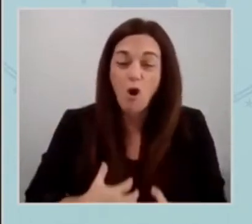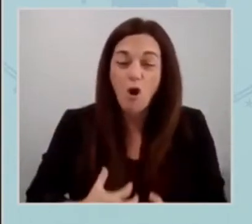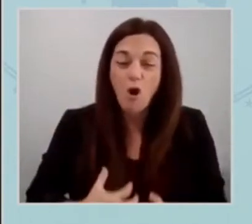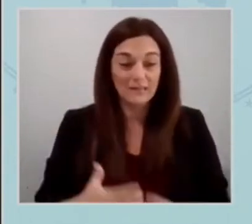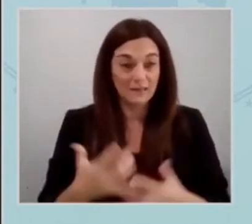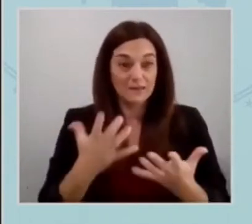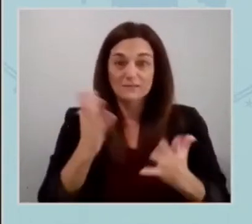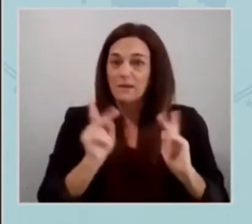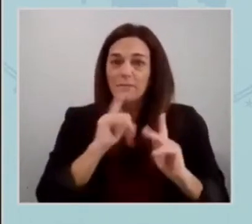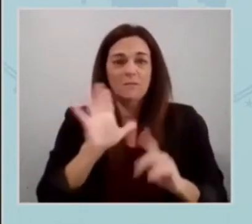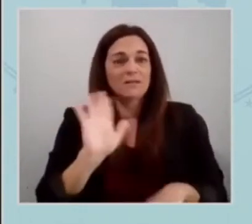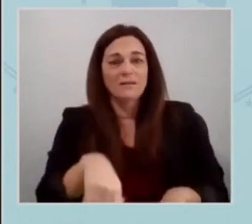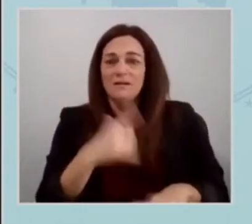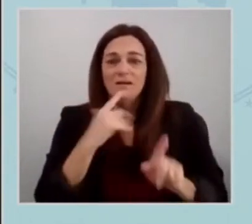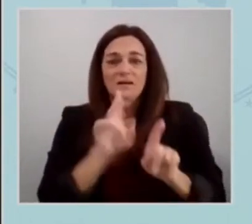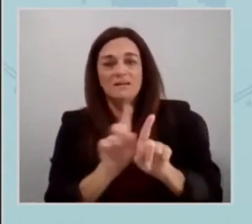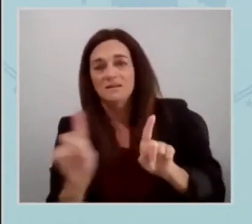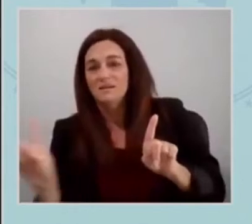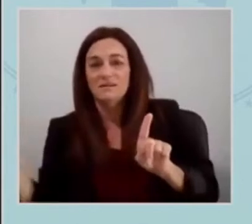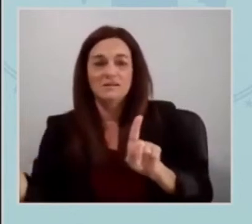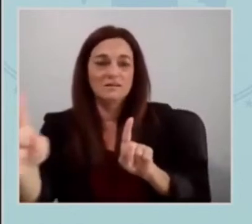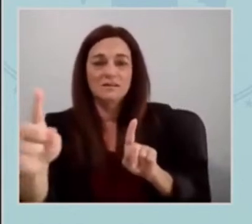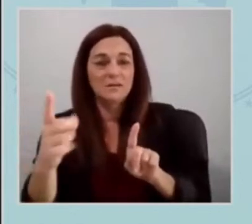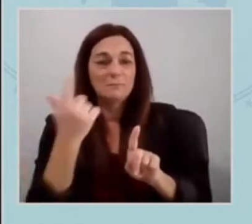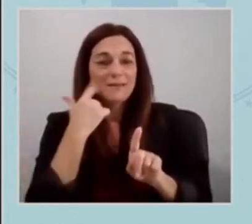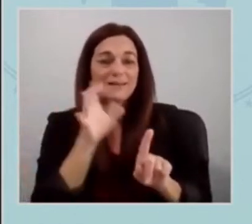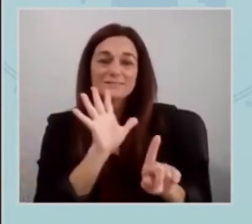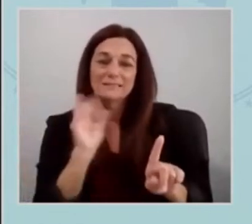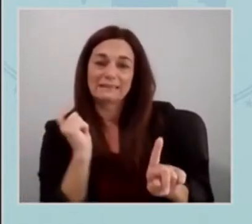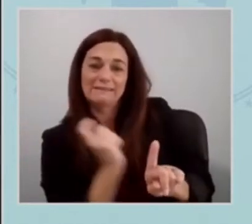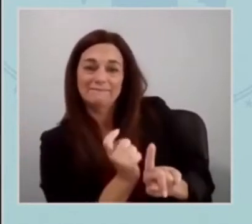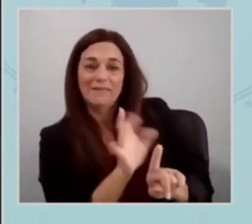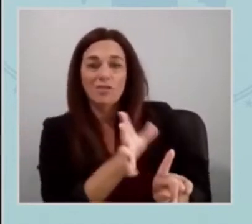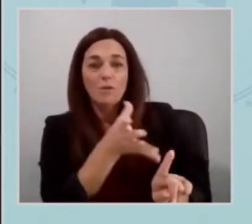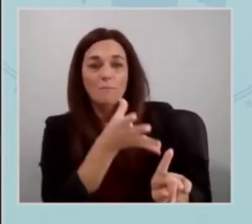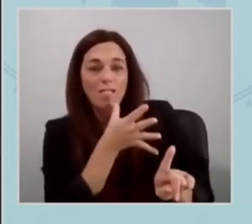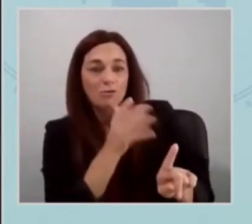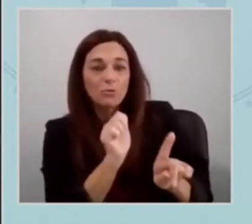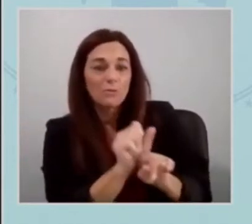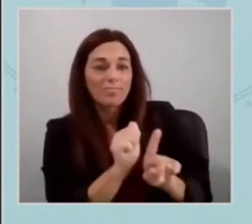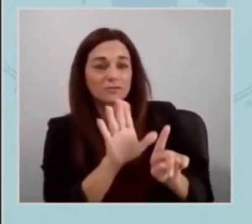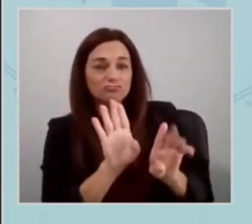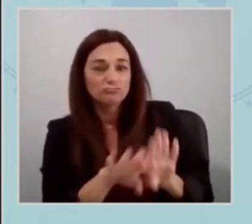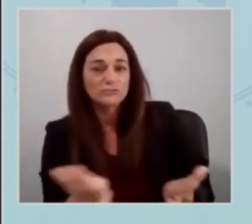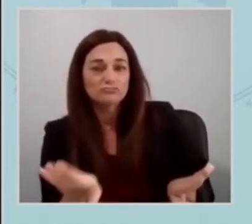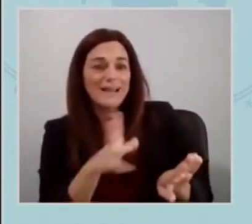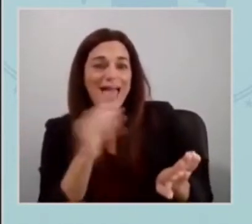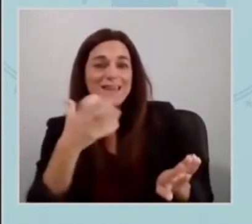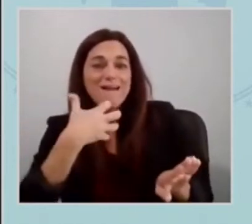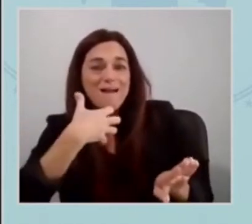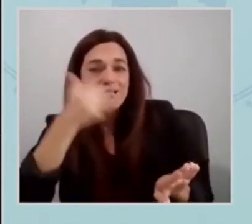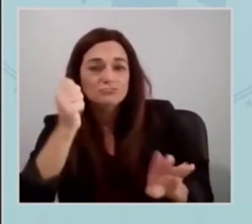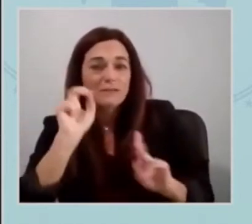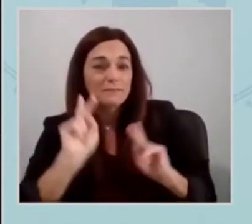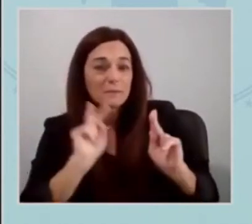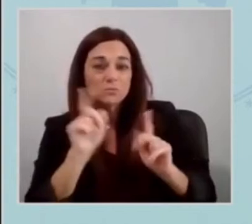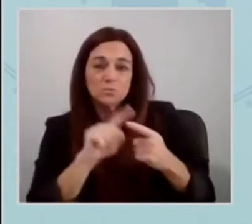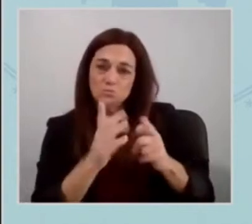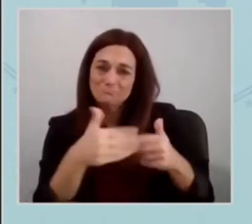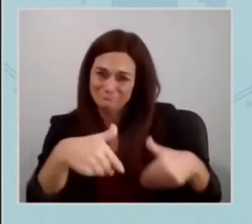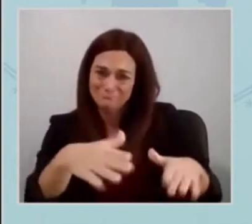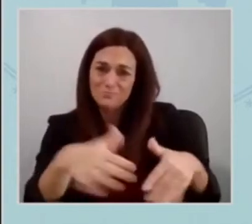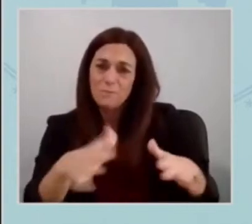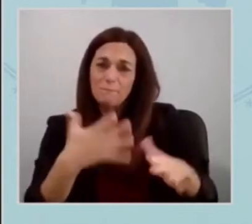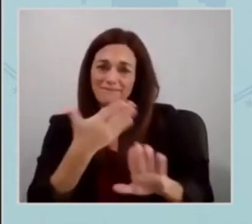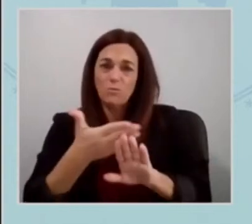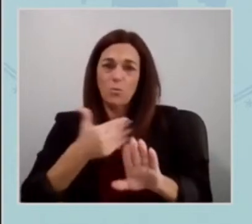the corner because people are starving and some people are getting out of line because they would rather mother with